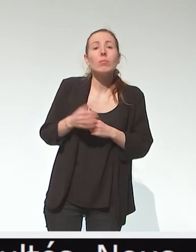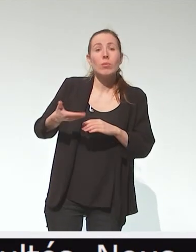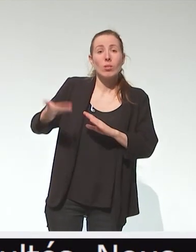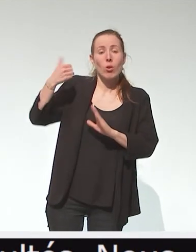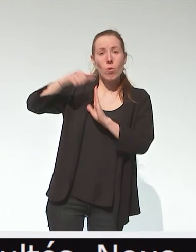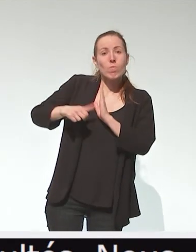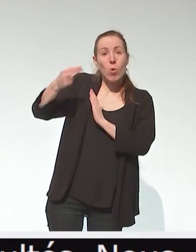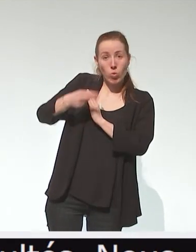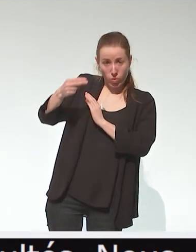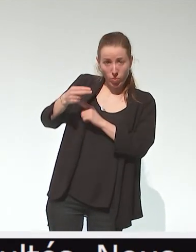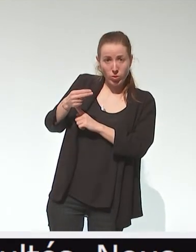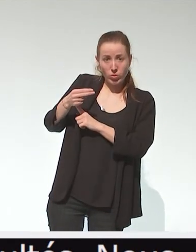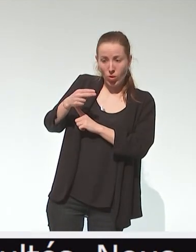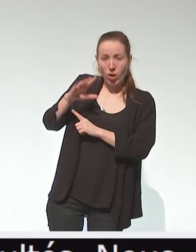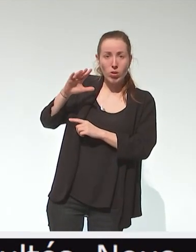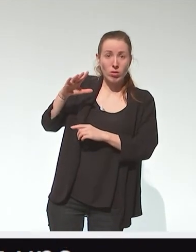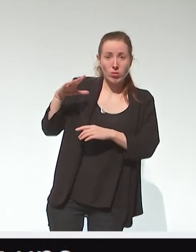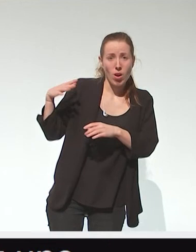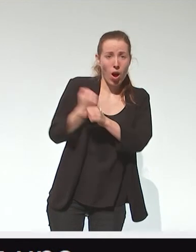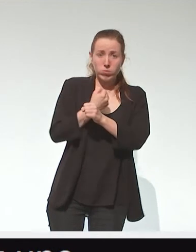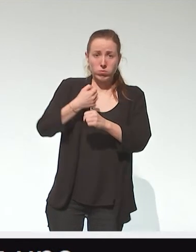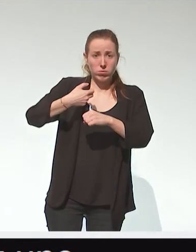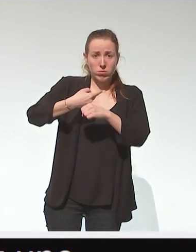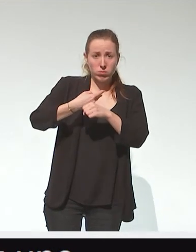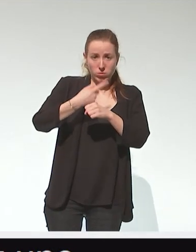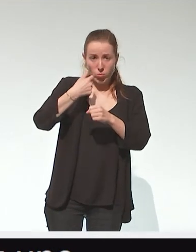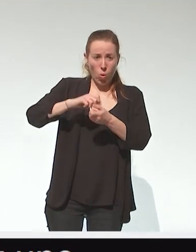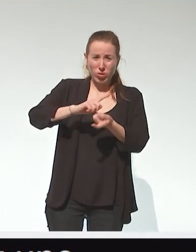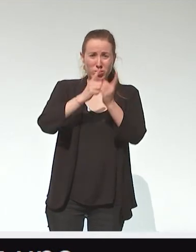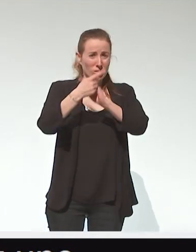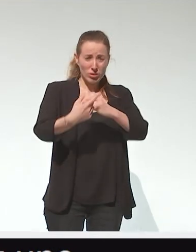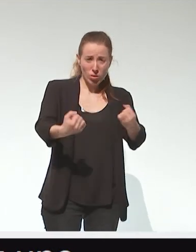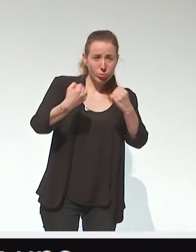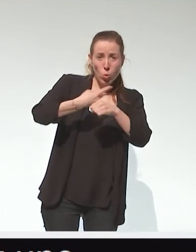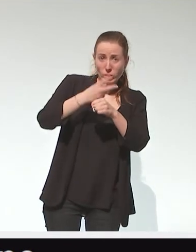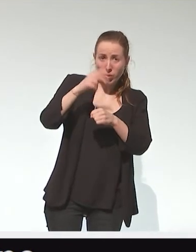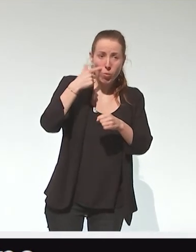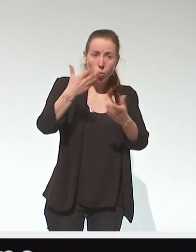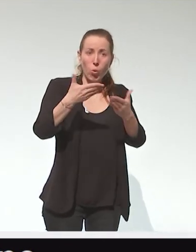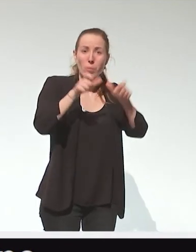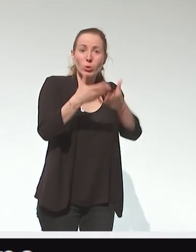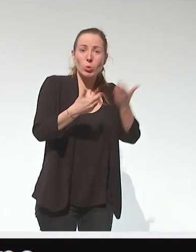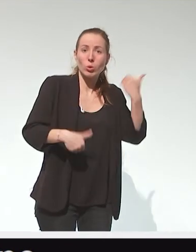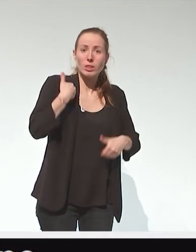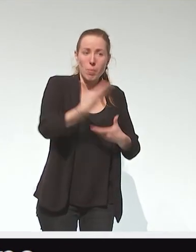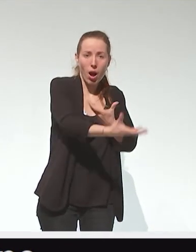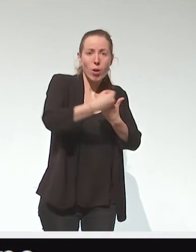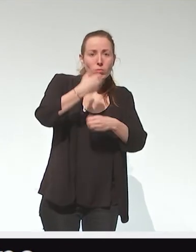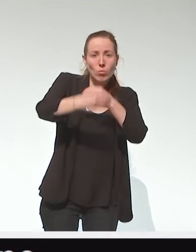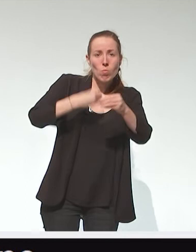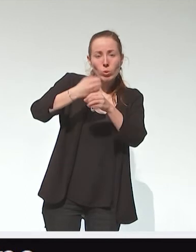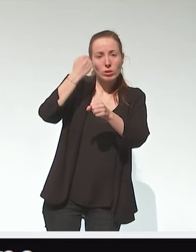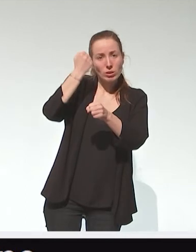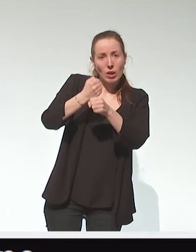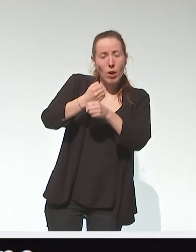35th week of full PWDs. We're going to organize that in November. This should be a major driver for improving